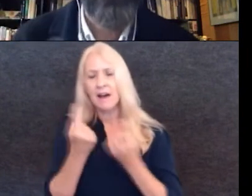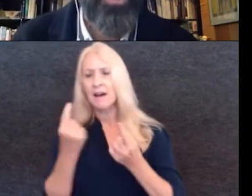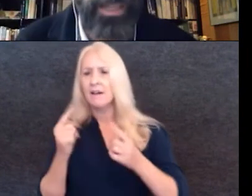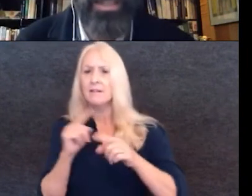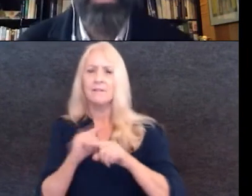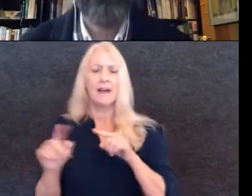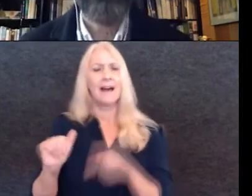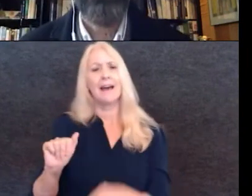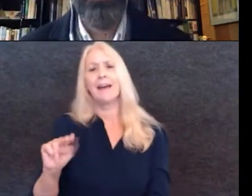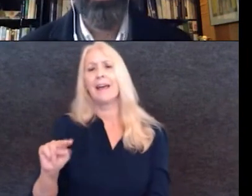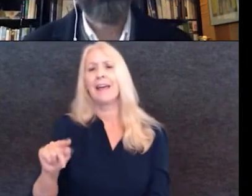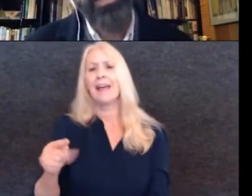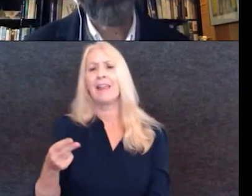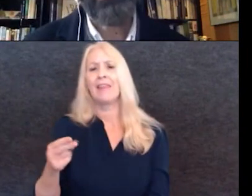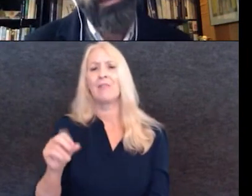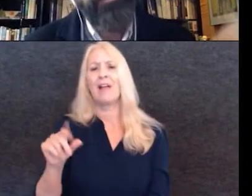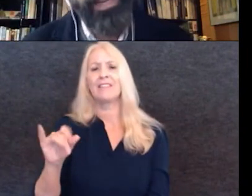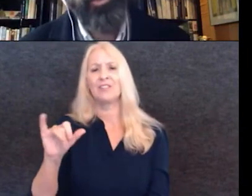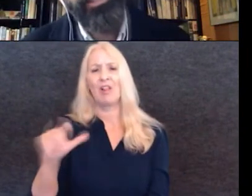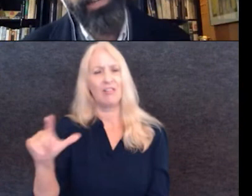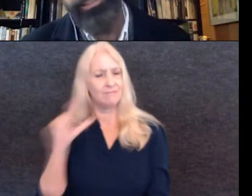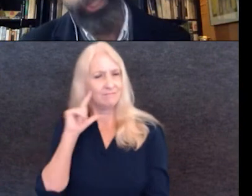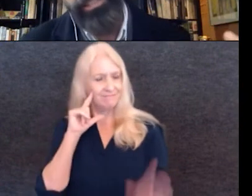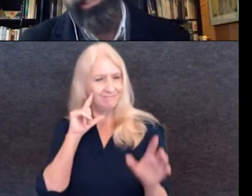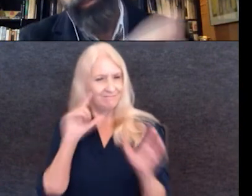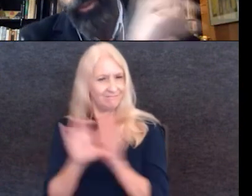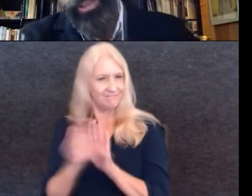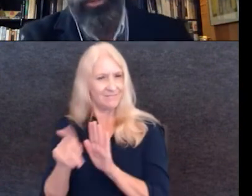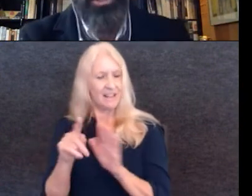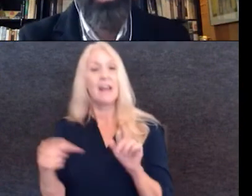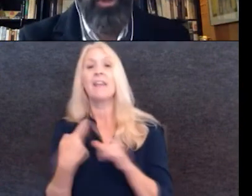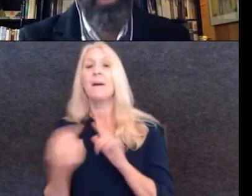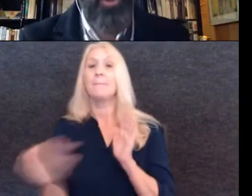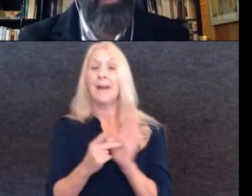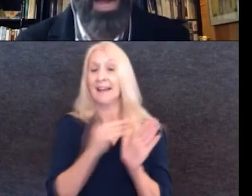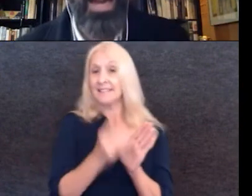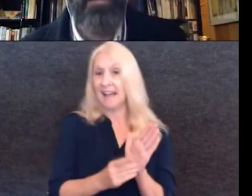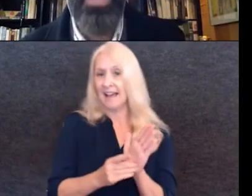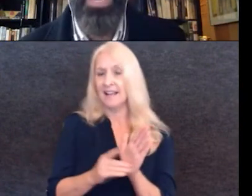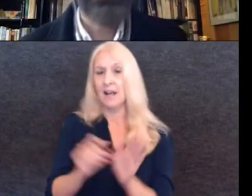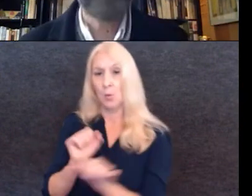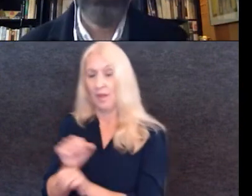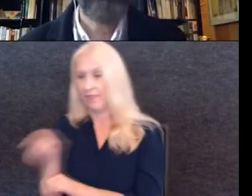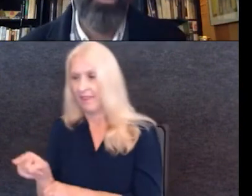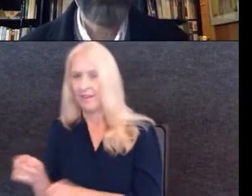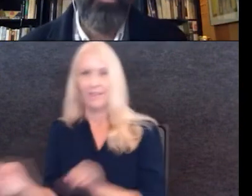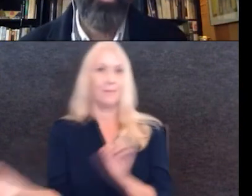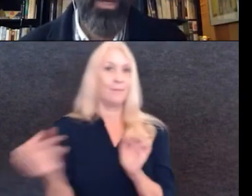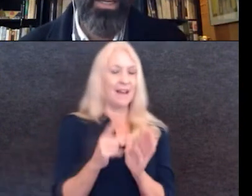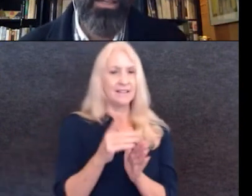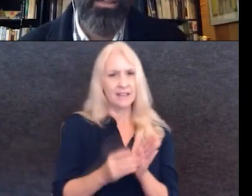very user-centered. And then when I came back to design, because I did that for several years only to come back, I came back in a